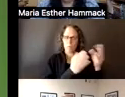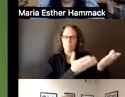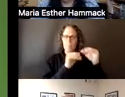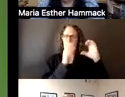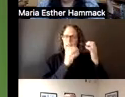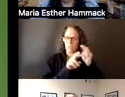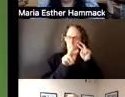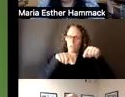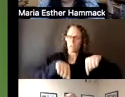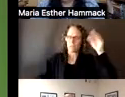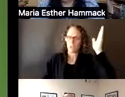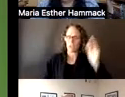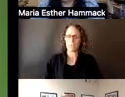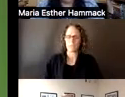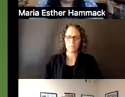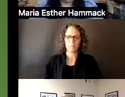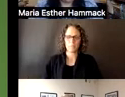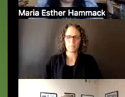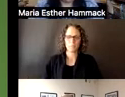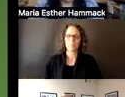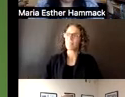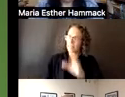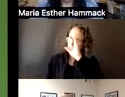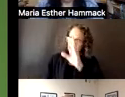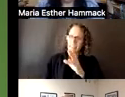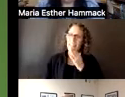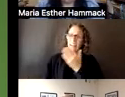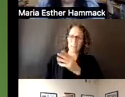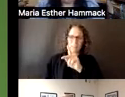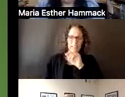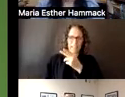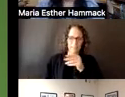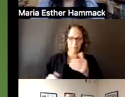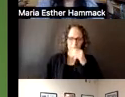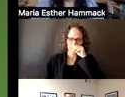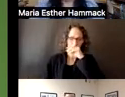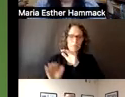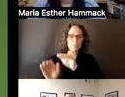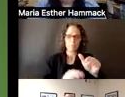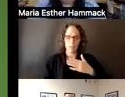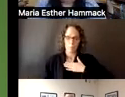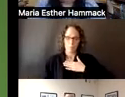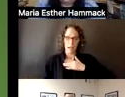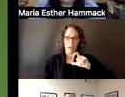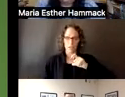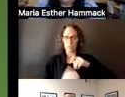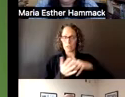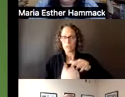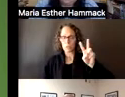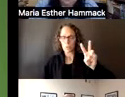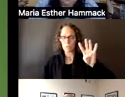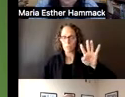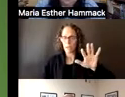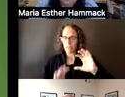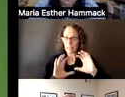Thank you, Keith. Thank you for introducing me. Students from my class, Chicano Studies 245, History of the Americas, I